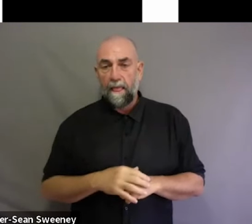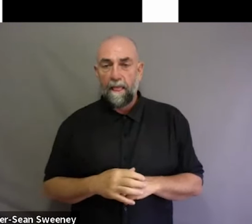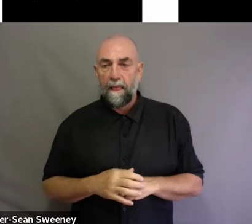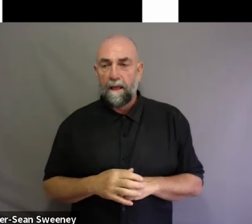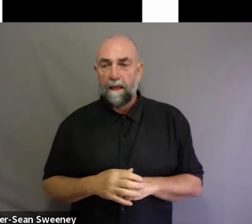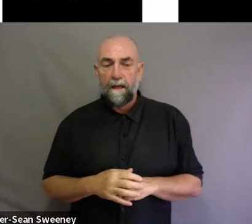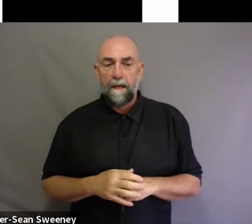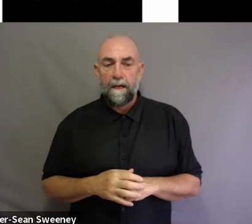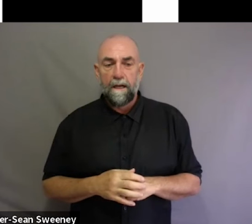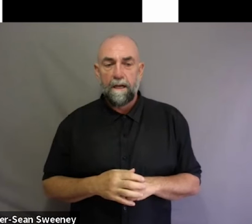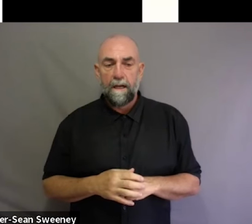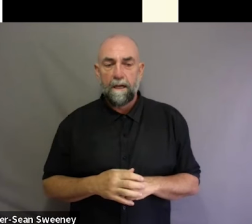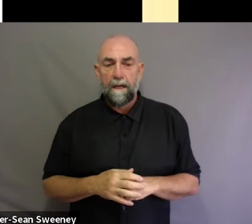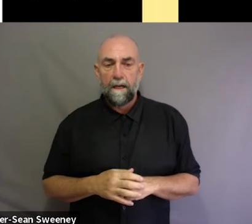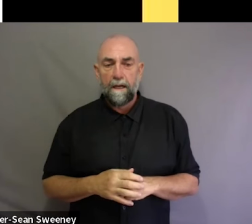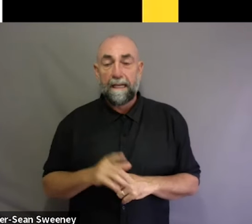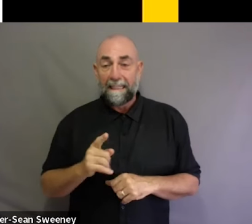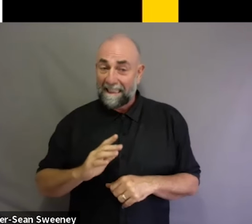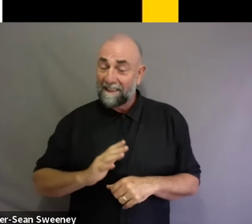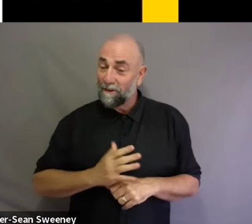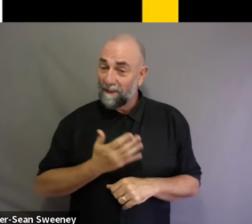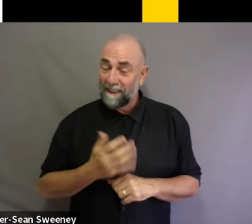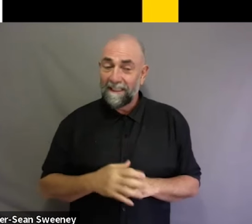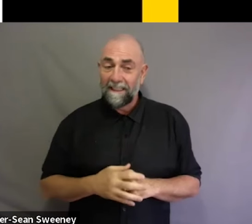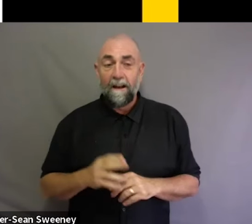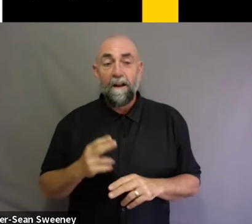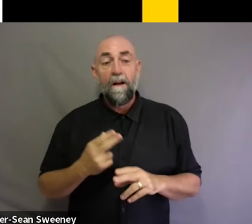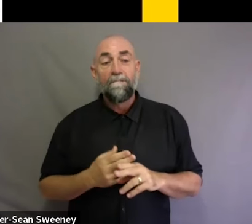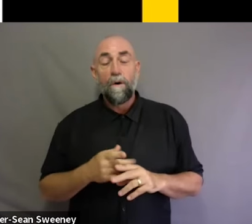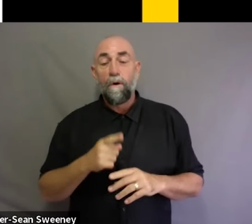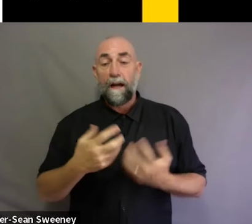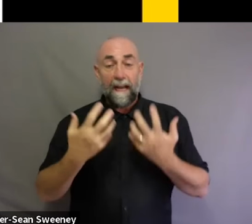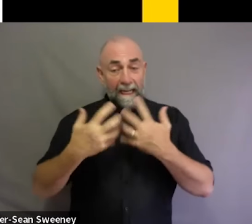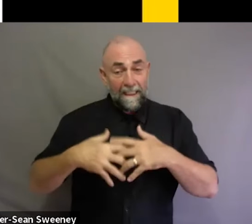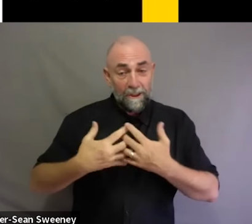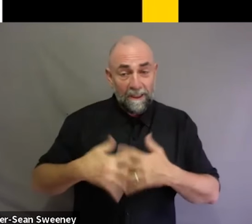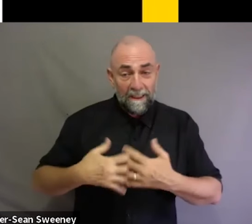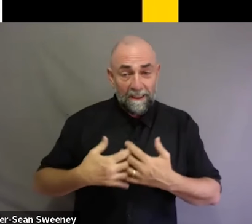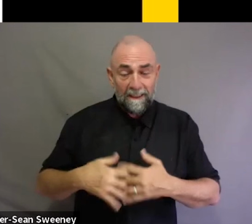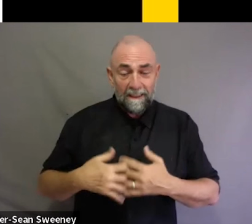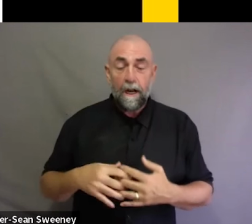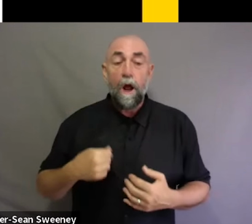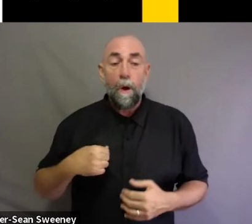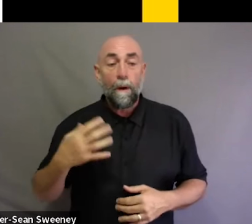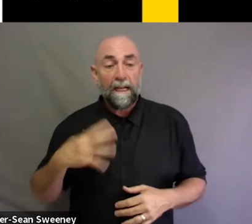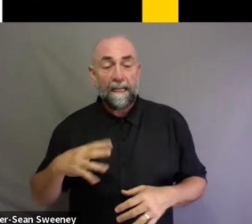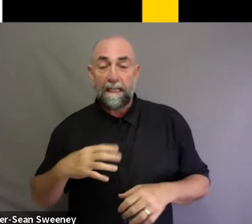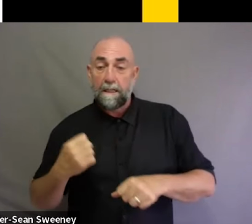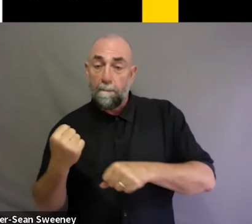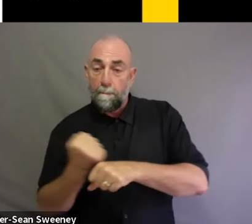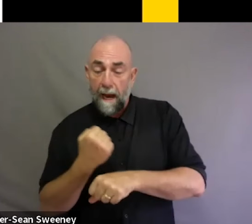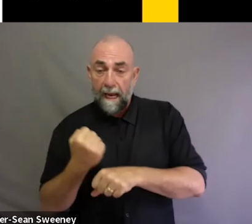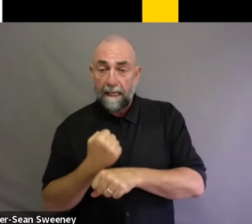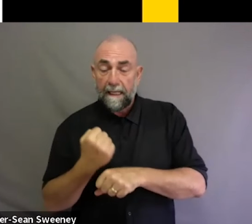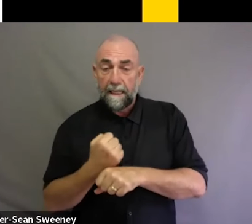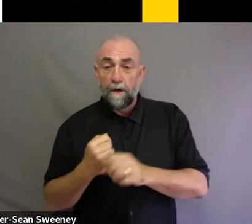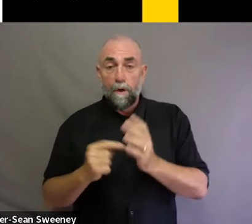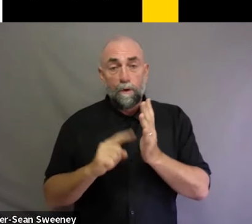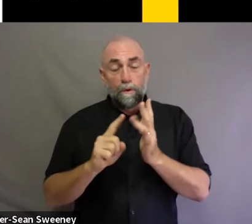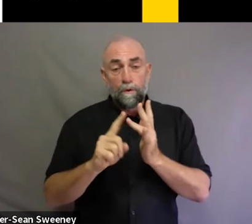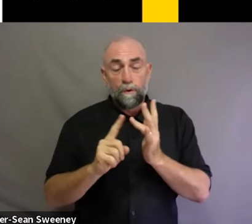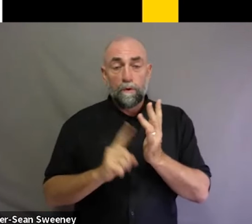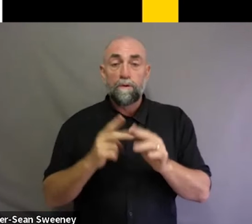Now, a lot of features are in engineering. We have to design hand tools specifically for left-handed or right-handed people, or we